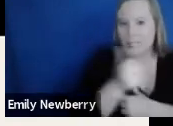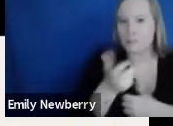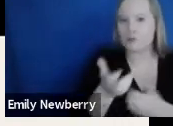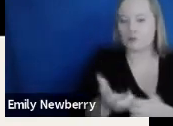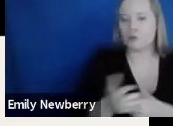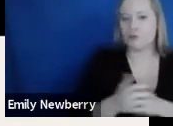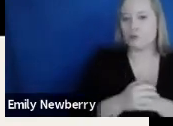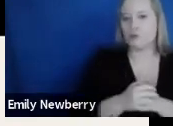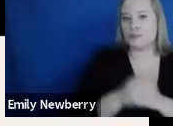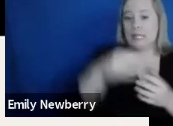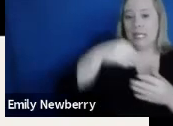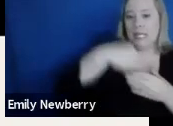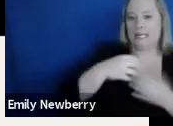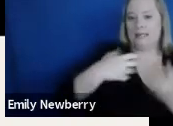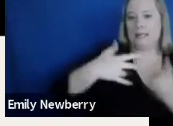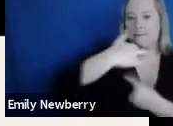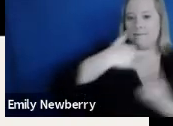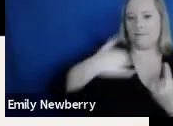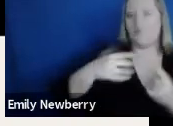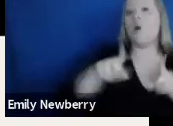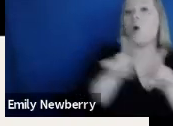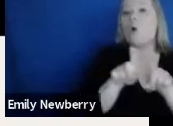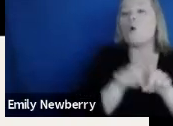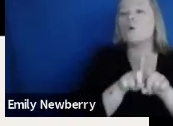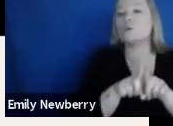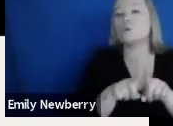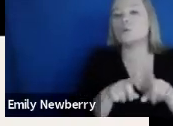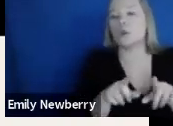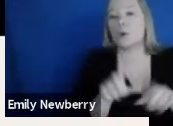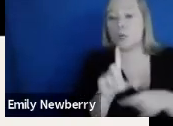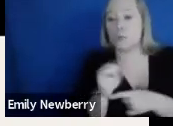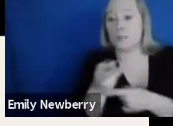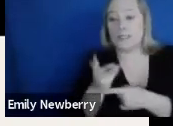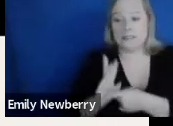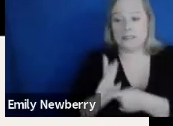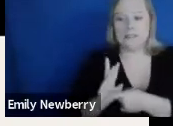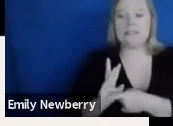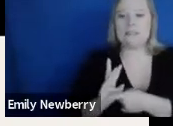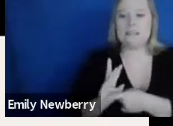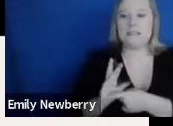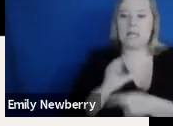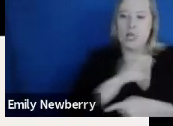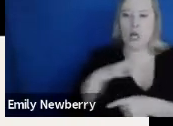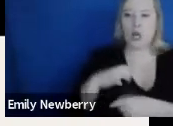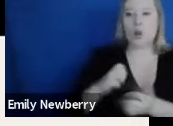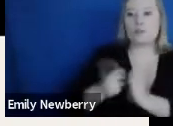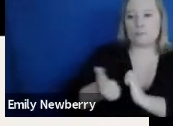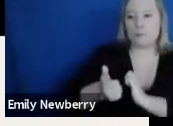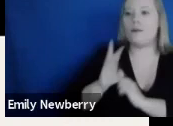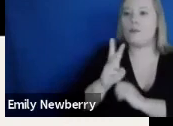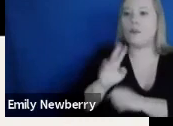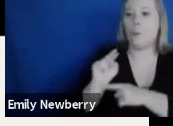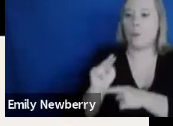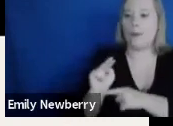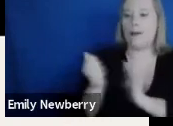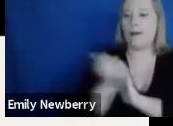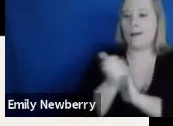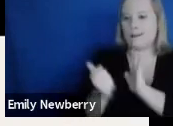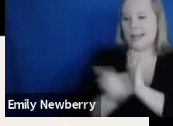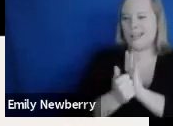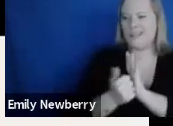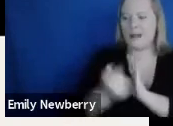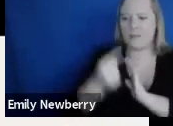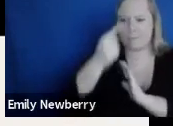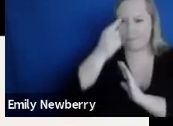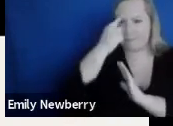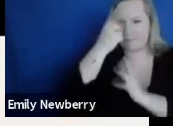and the environment. Also in 2016, Congress passed the Wynn Act. This, you may have heard panelists